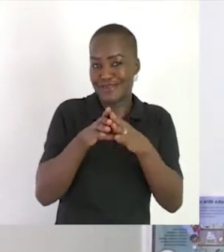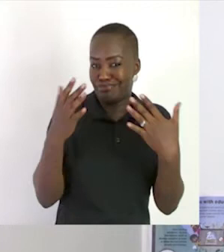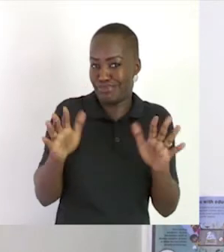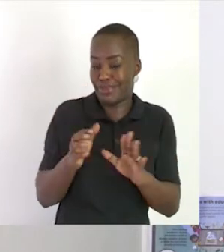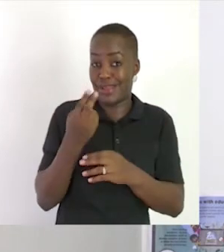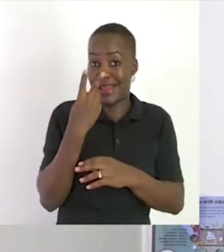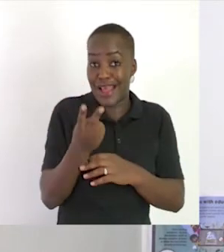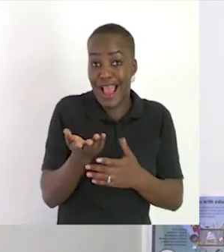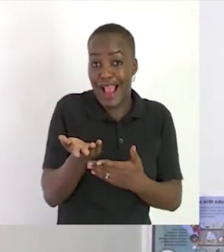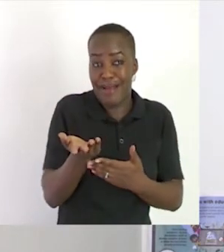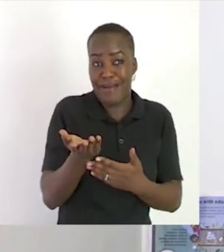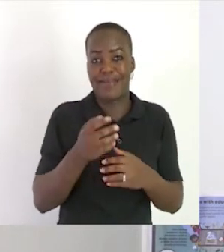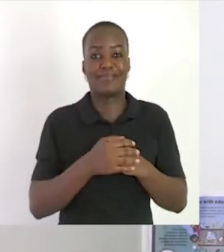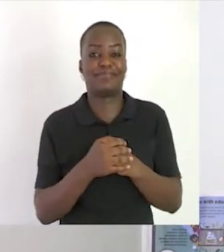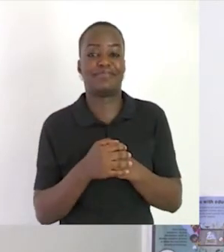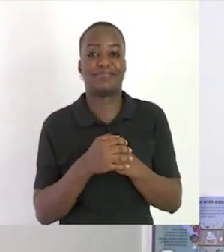is what it now looks like.